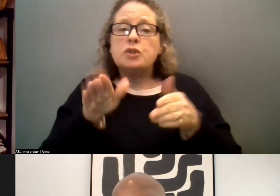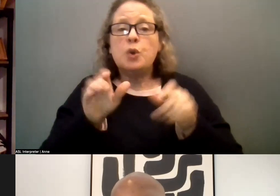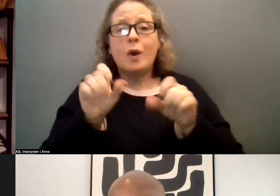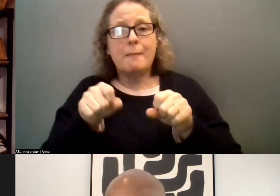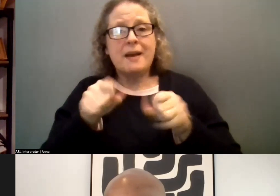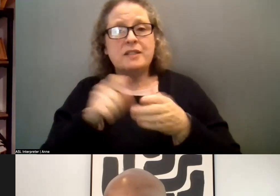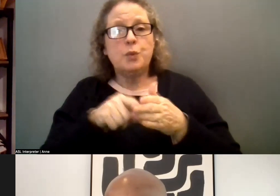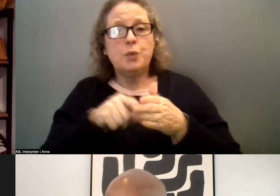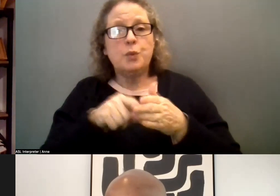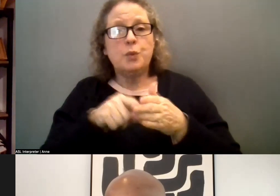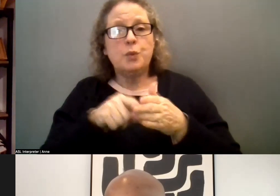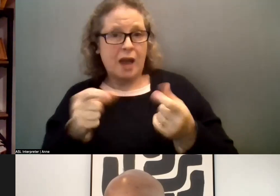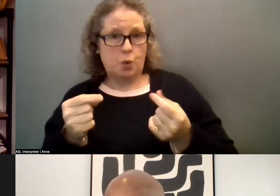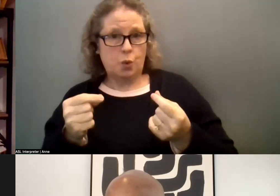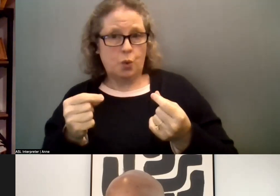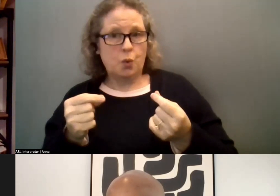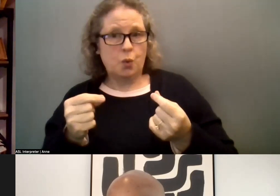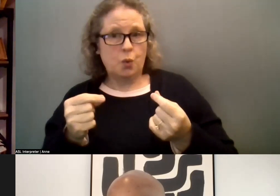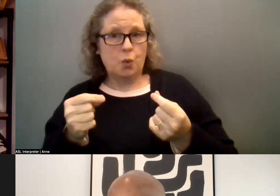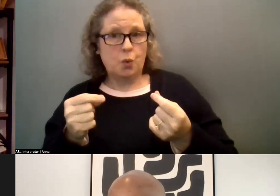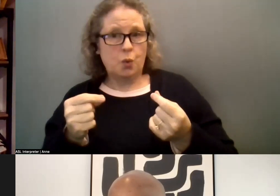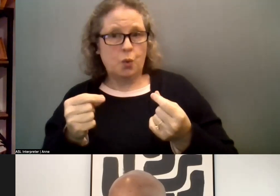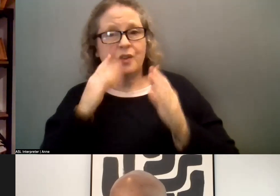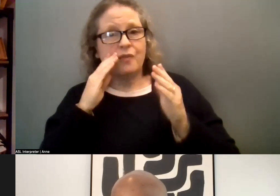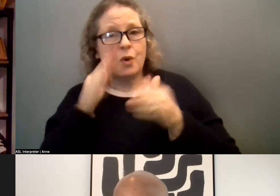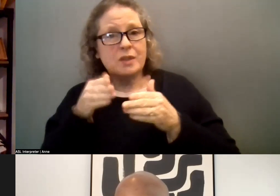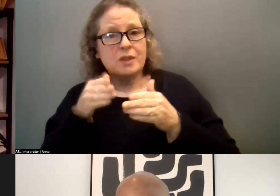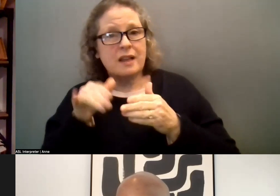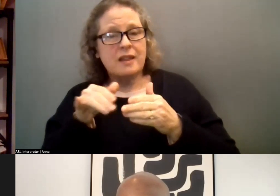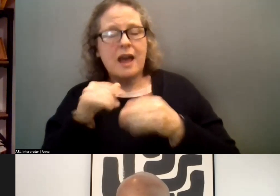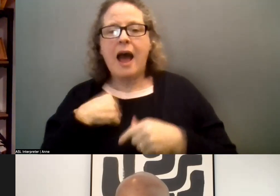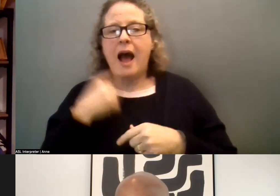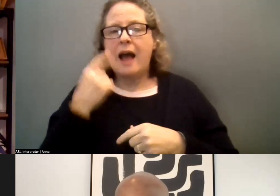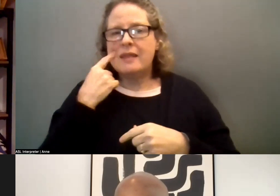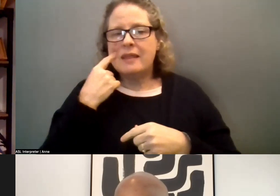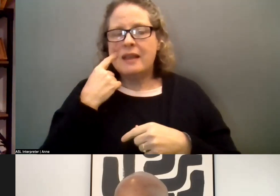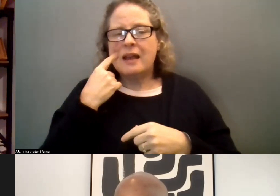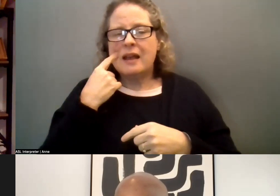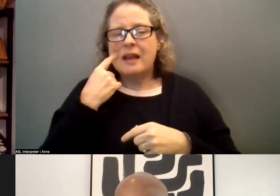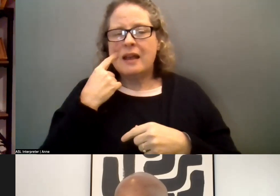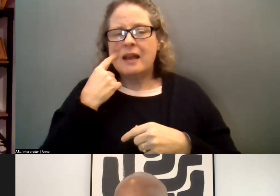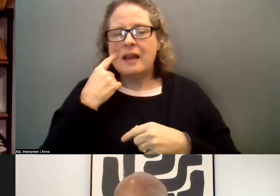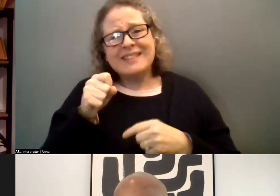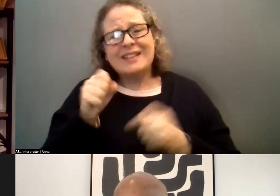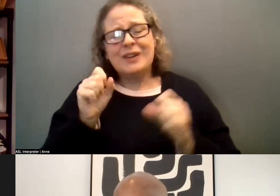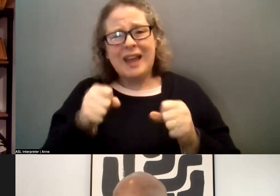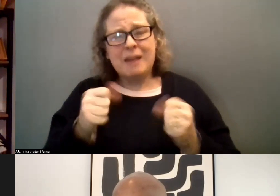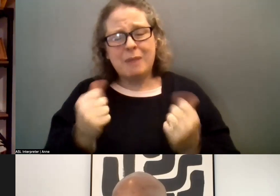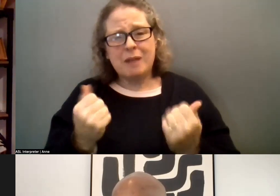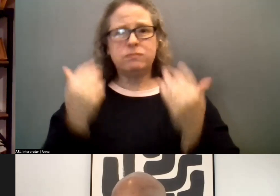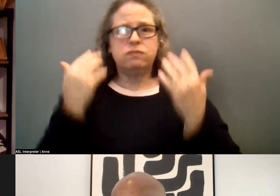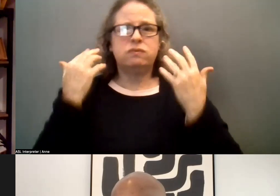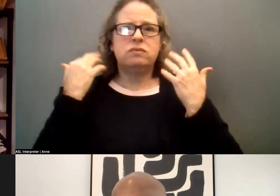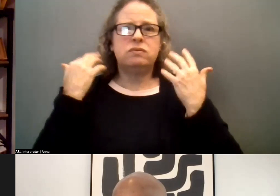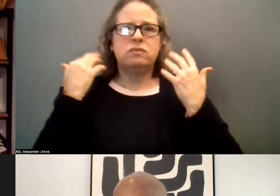And so I think there is such thing as too much and oversaturation, but I think it's only perceived as that